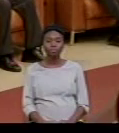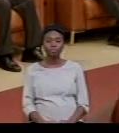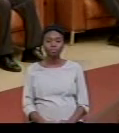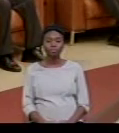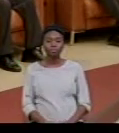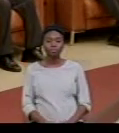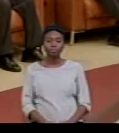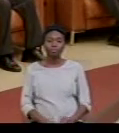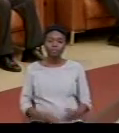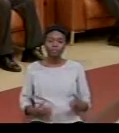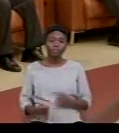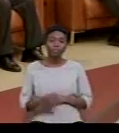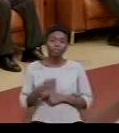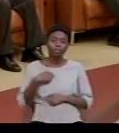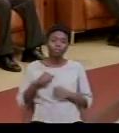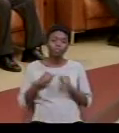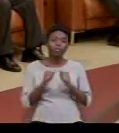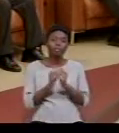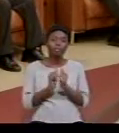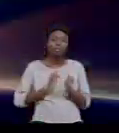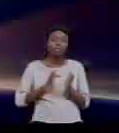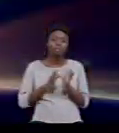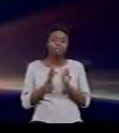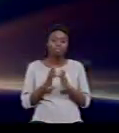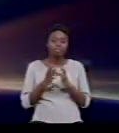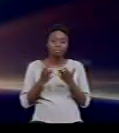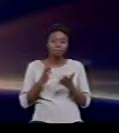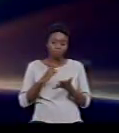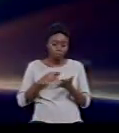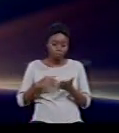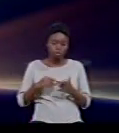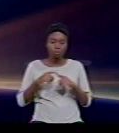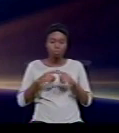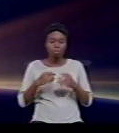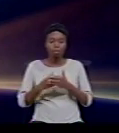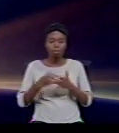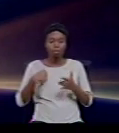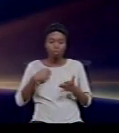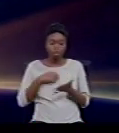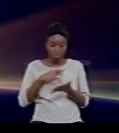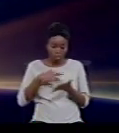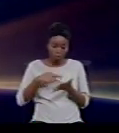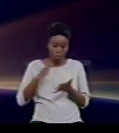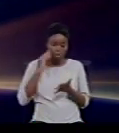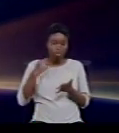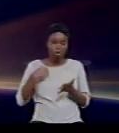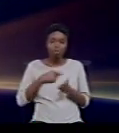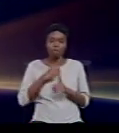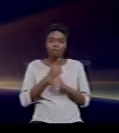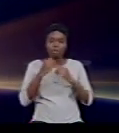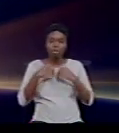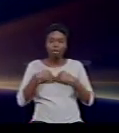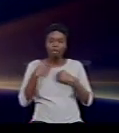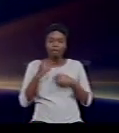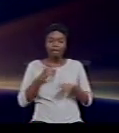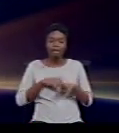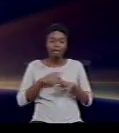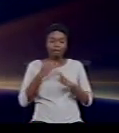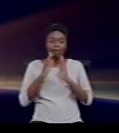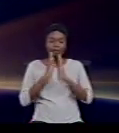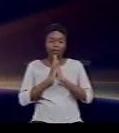Today we're going to continue with our Bible reading. But before we read, shall we just have a moment of